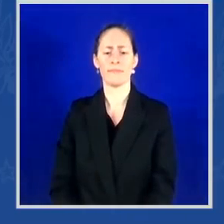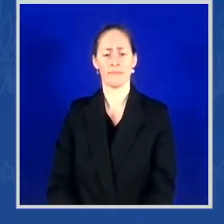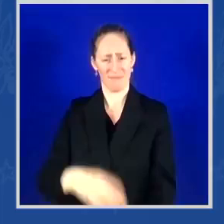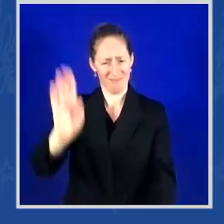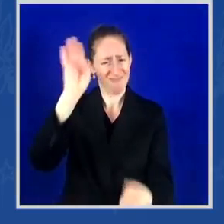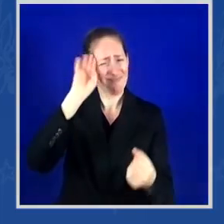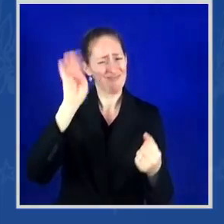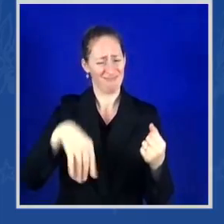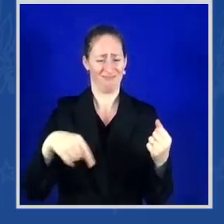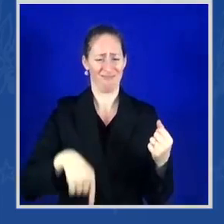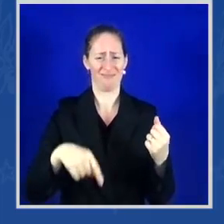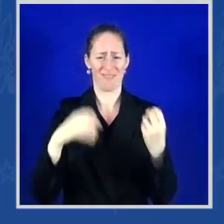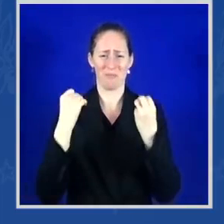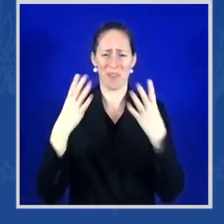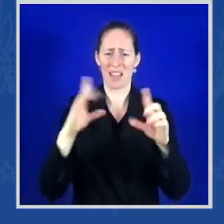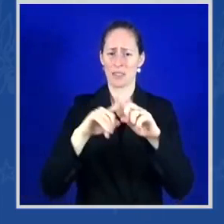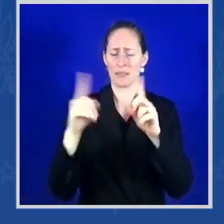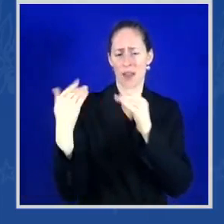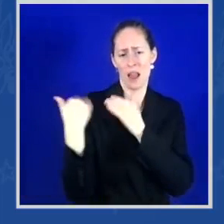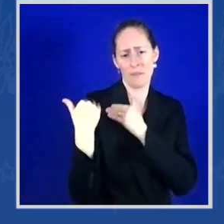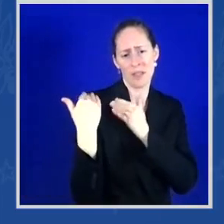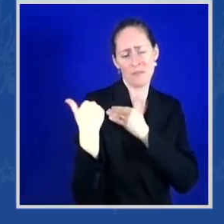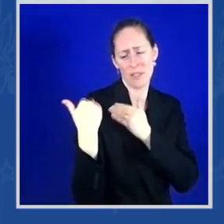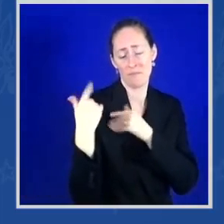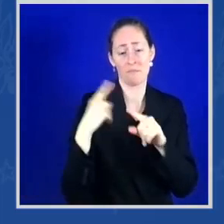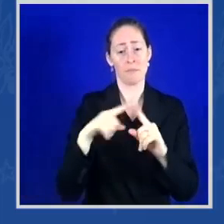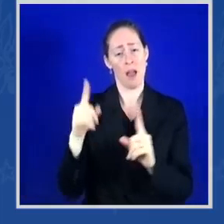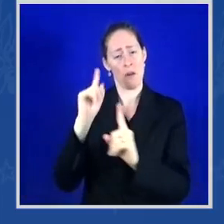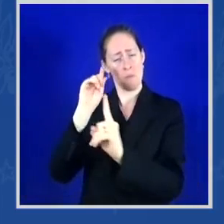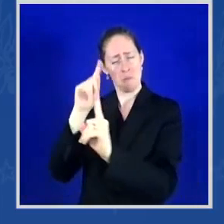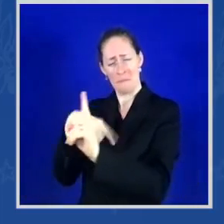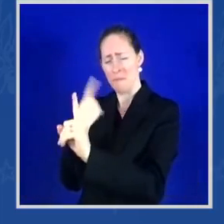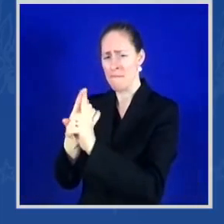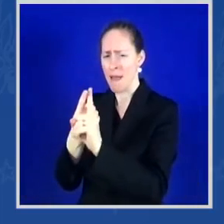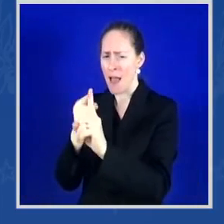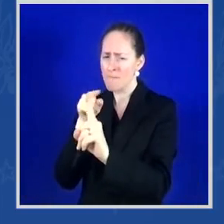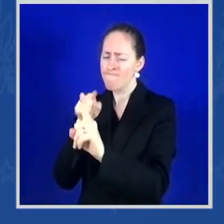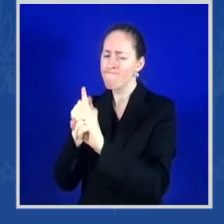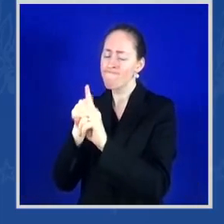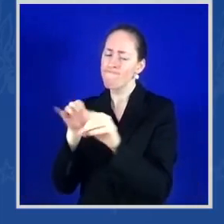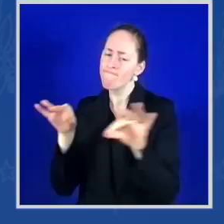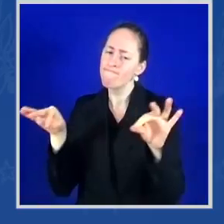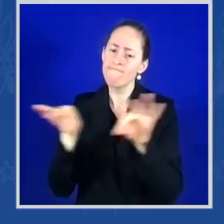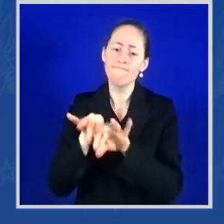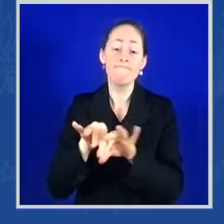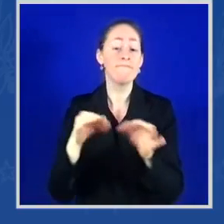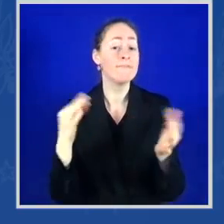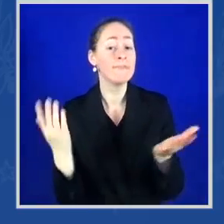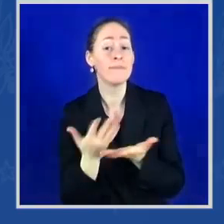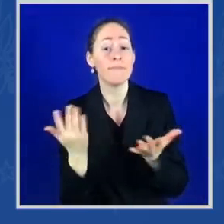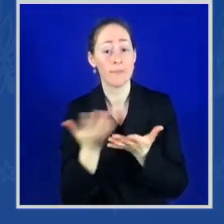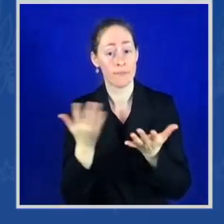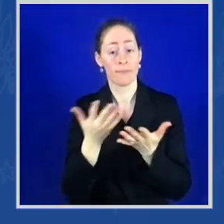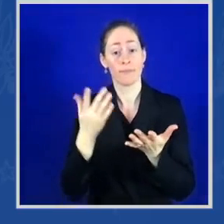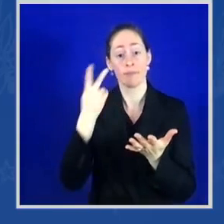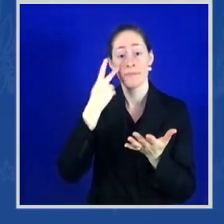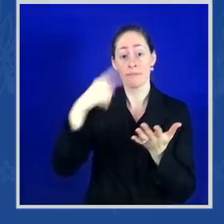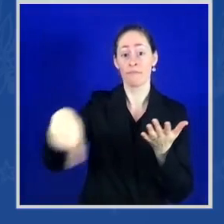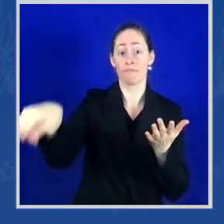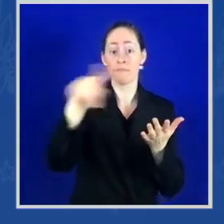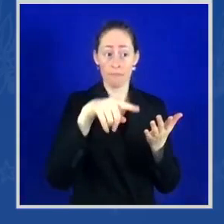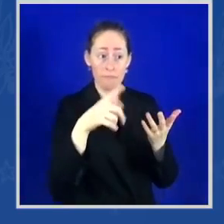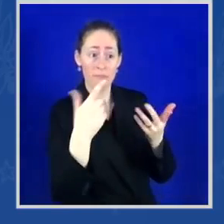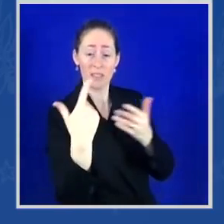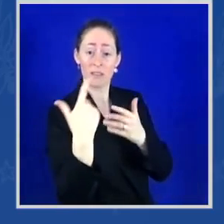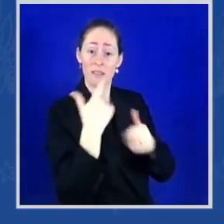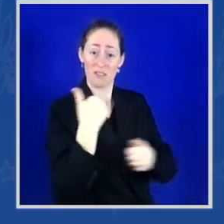obligation, and that's to equip those we send into harm's way with all they need and care for them